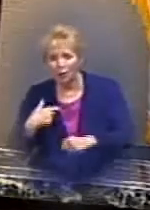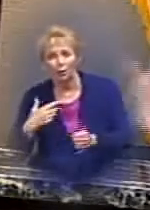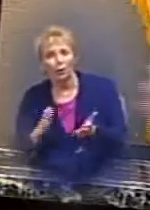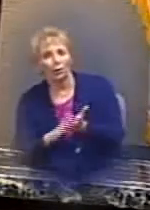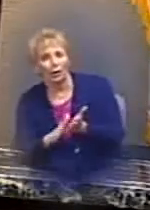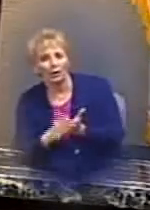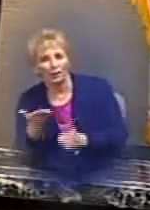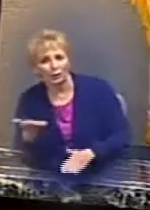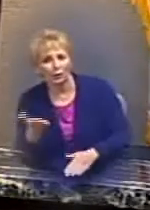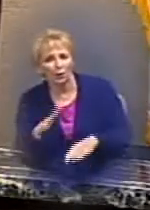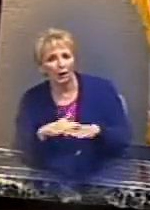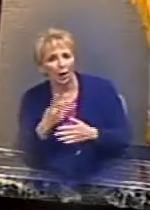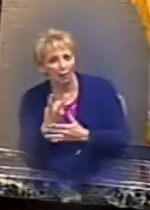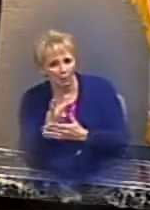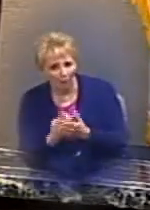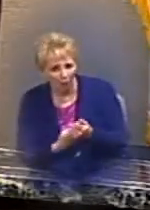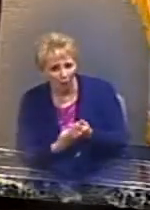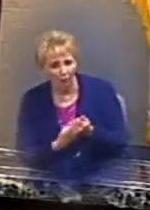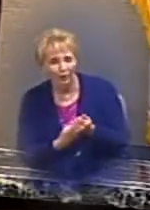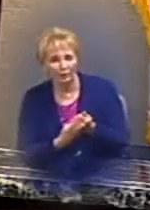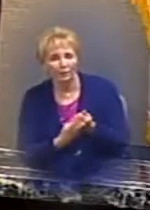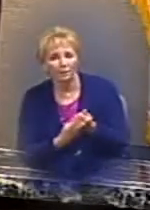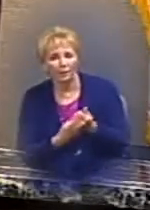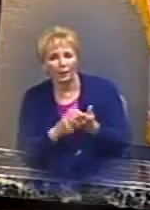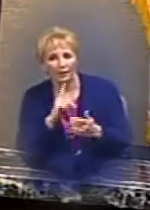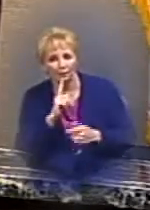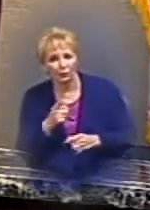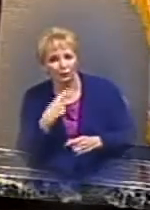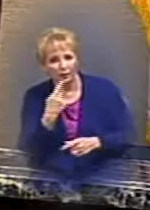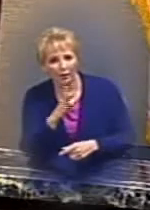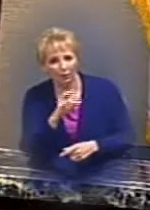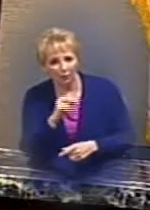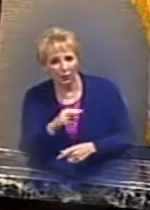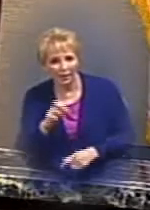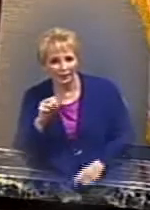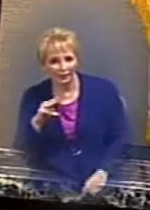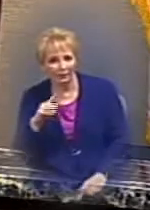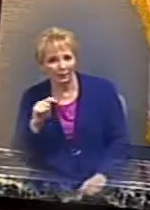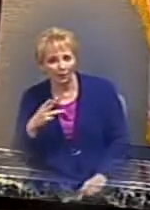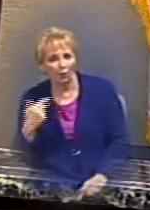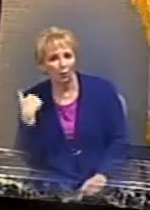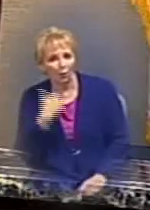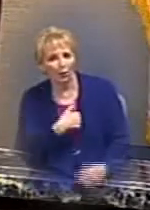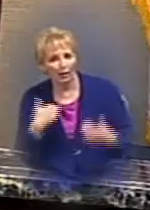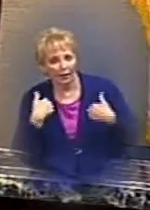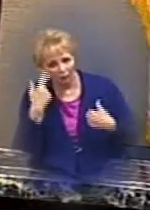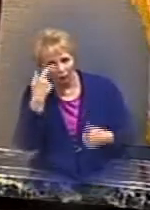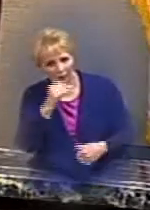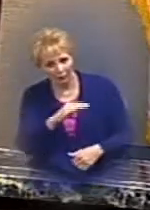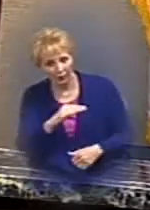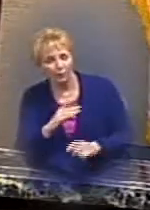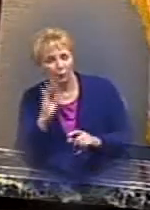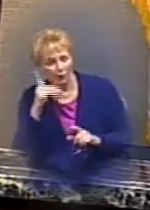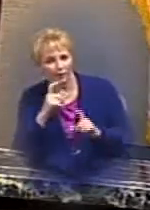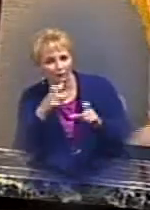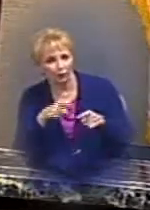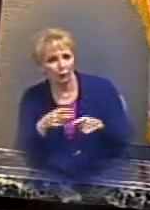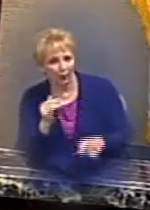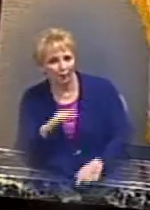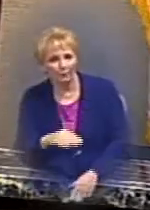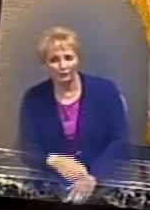you on both counts, and then will you be sure to tell Brian Smith we had one for him, and we'll get it to him.